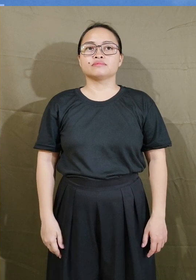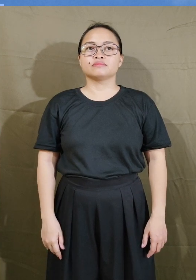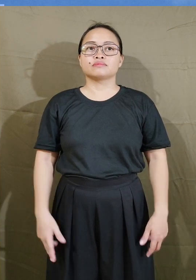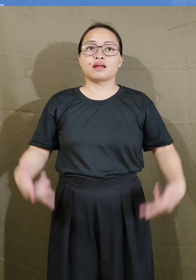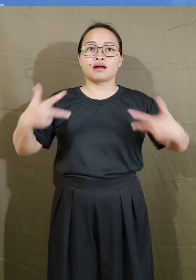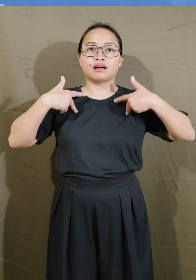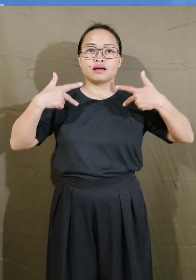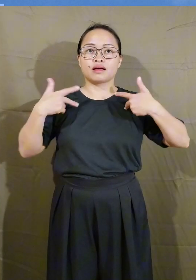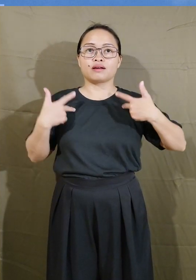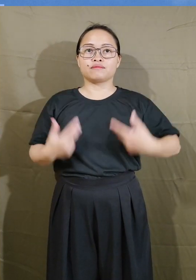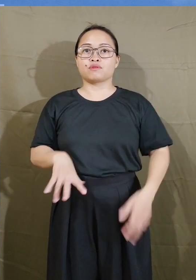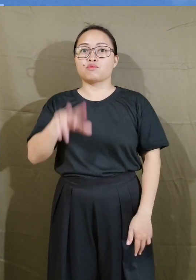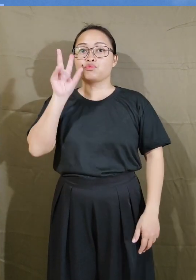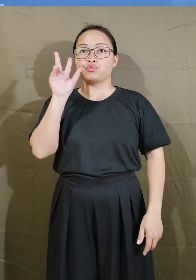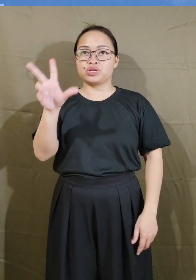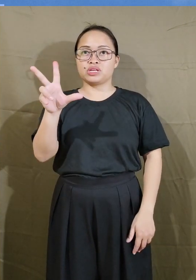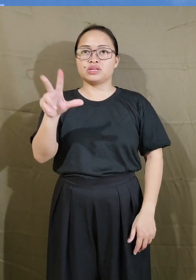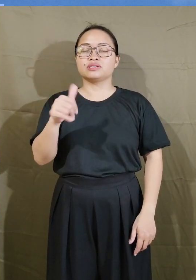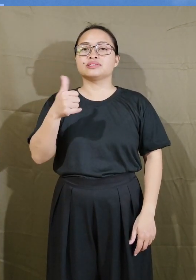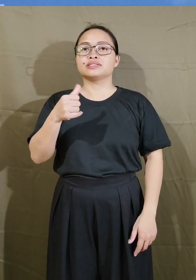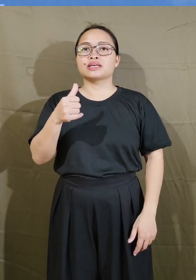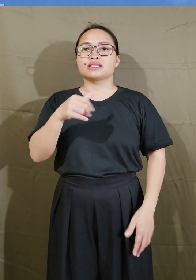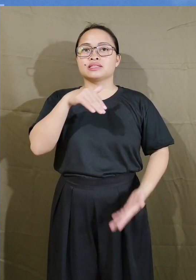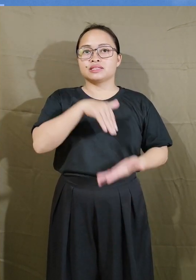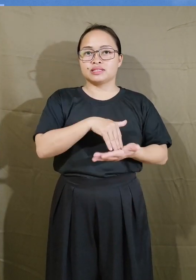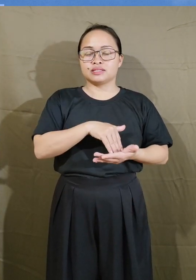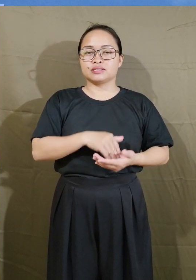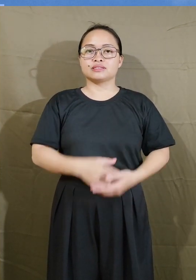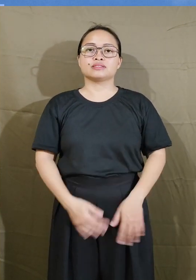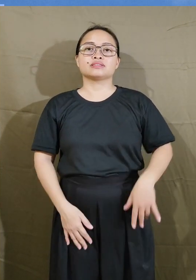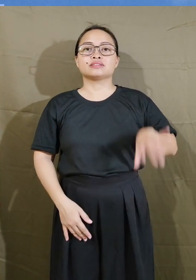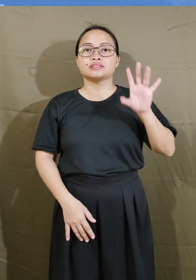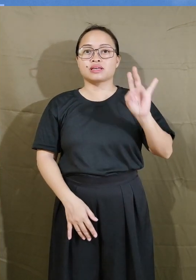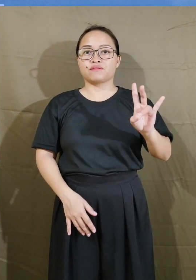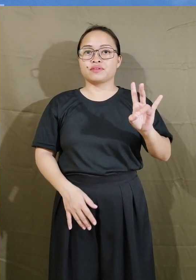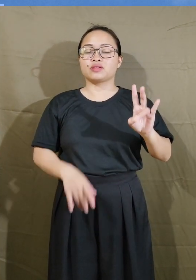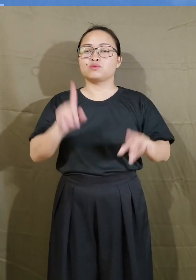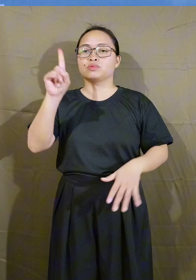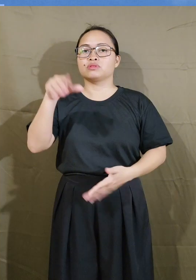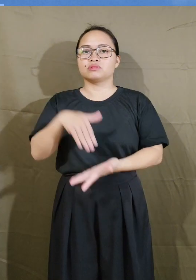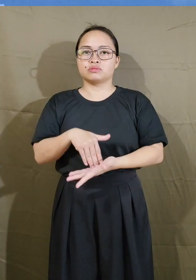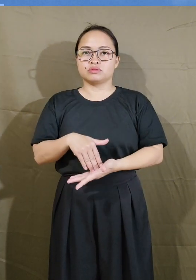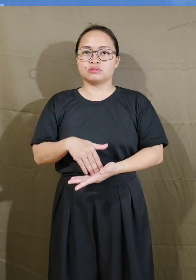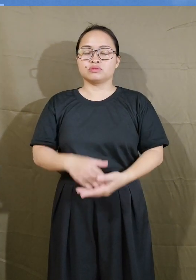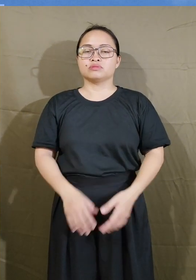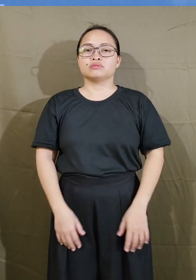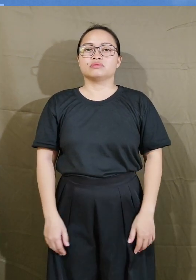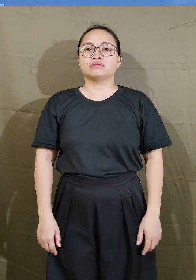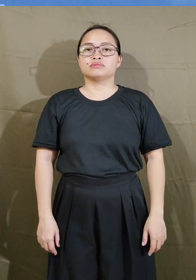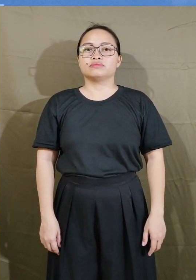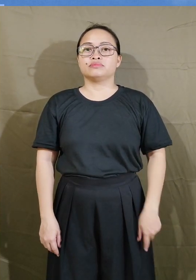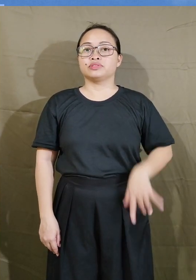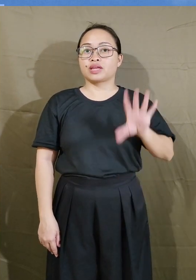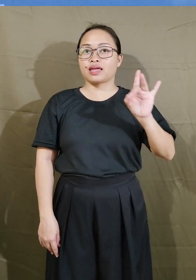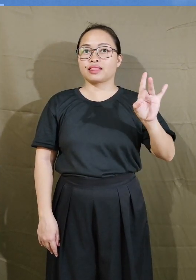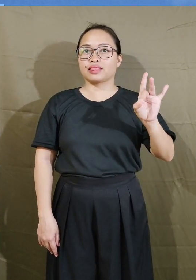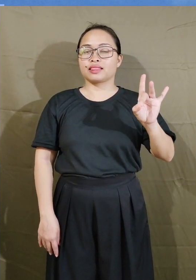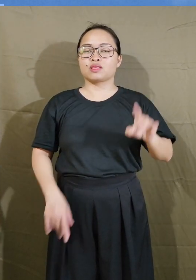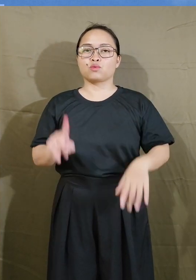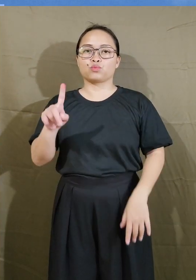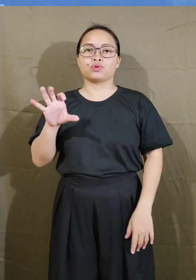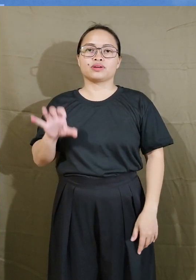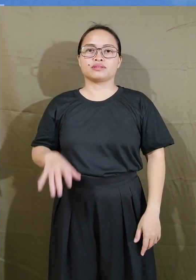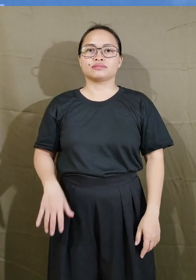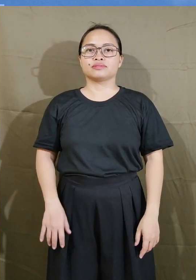37,895 has 3 10,000s, 7 1,000s,